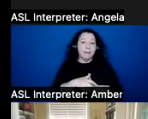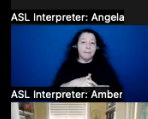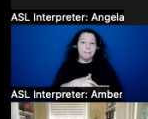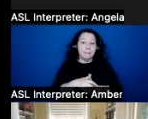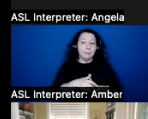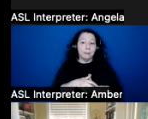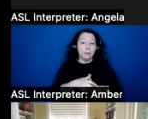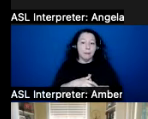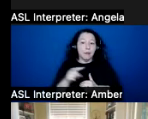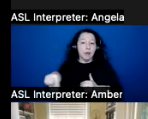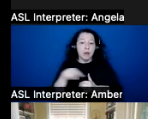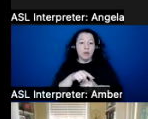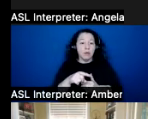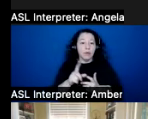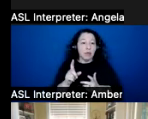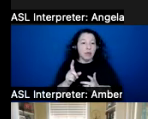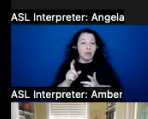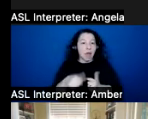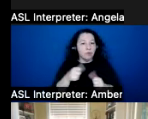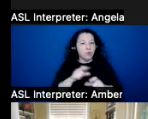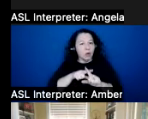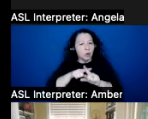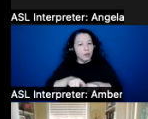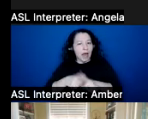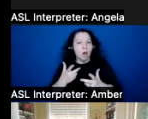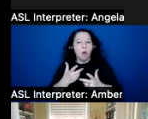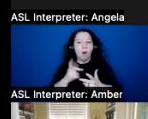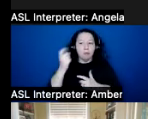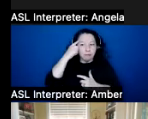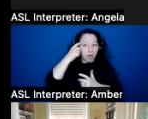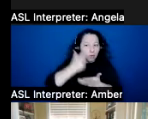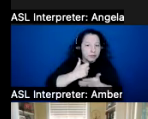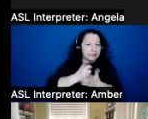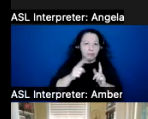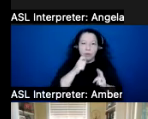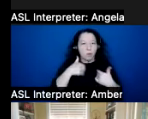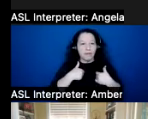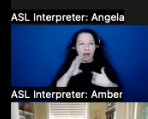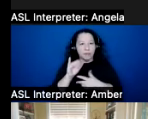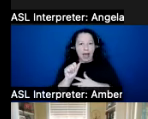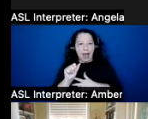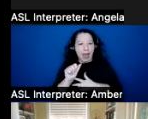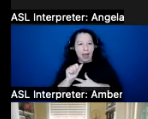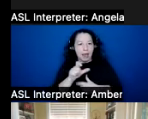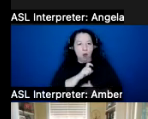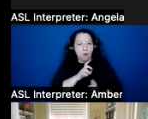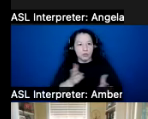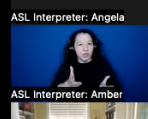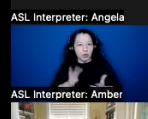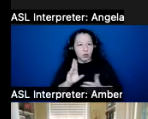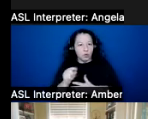they end up, you know, having to try and rely on federal assistance, but we don't even have a BIA officer stationed in Utah